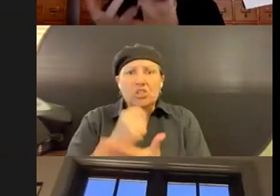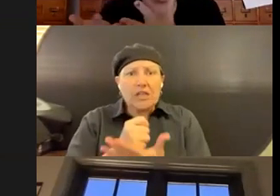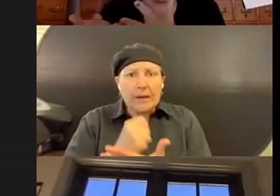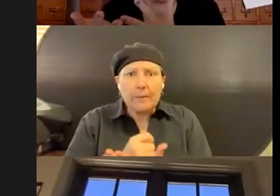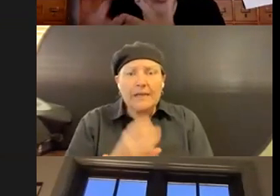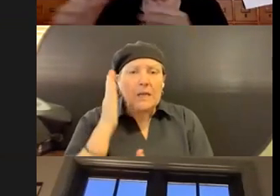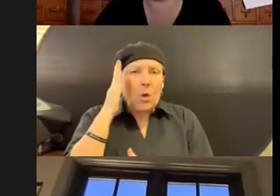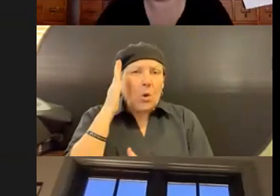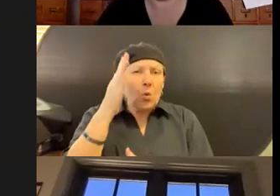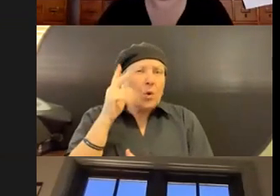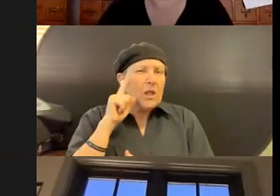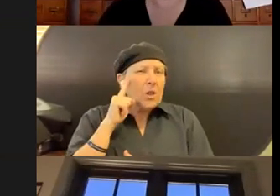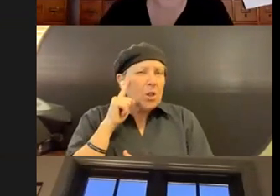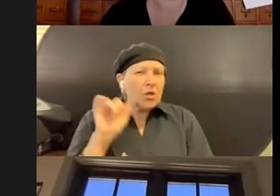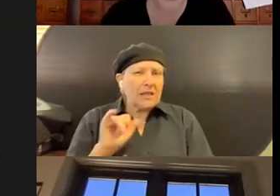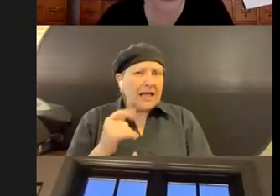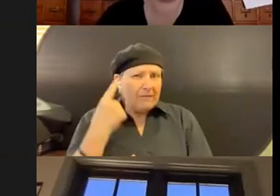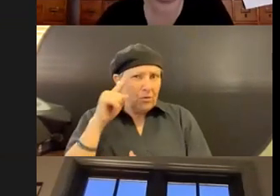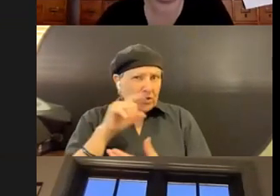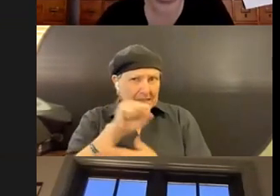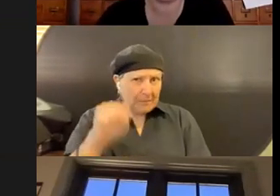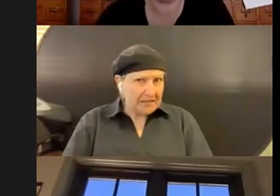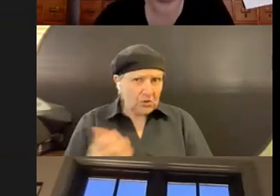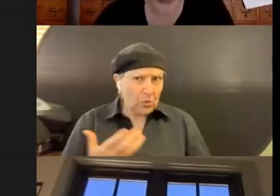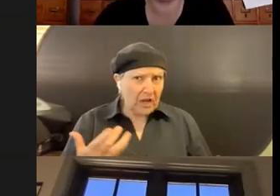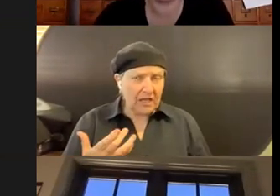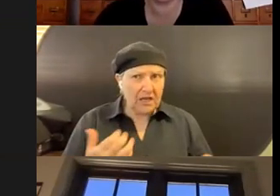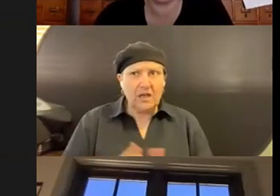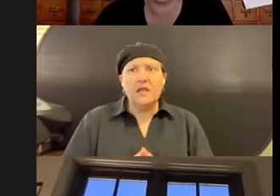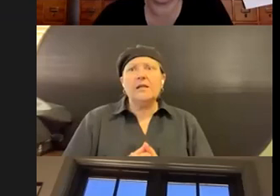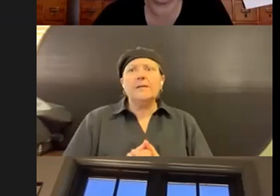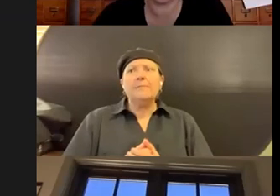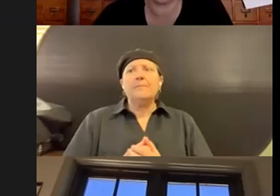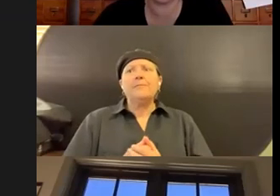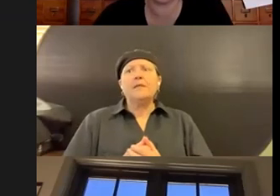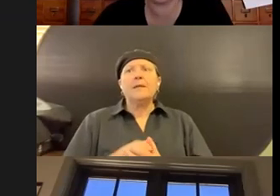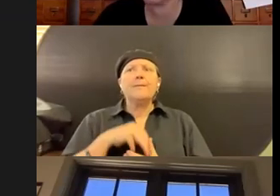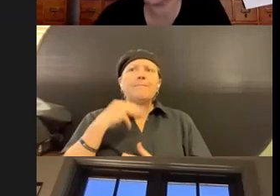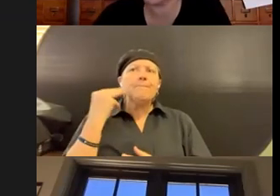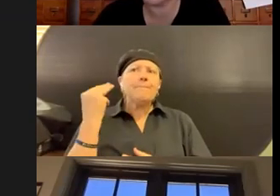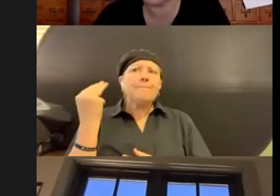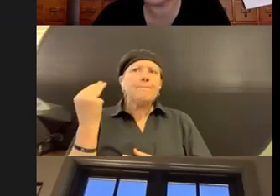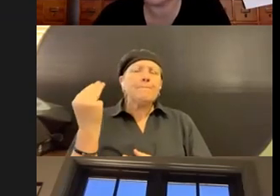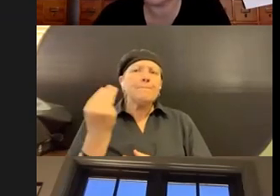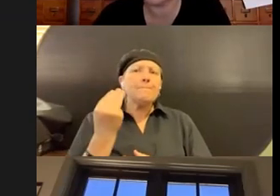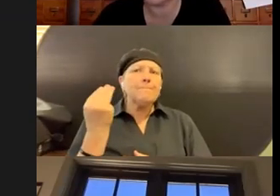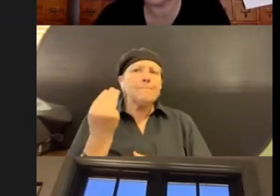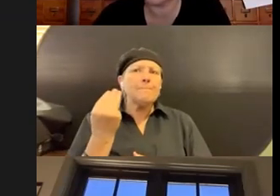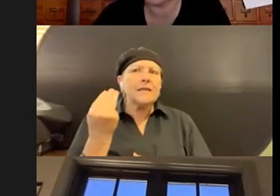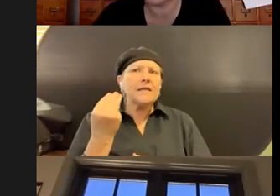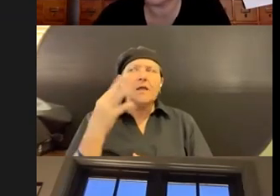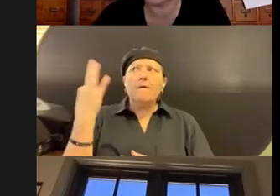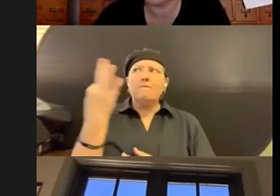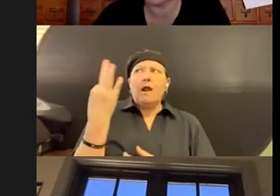us this coming semester? Yeah, so on Monday, on Friday last